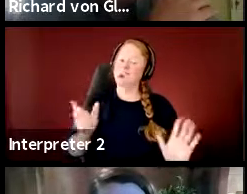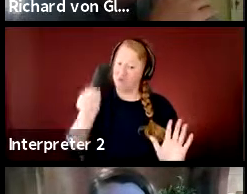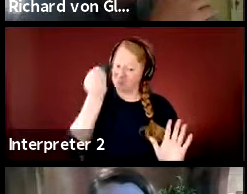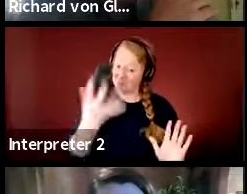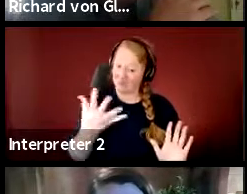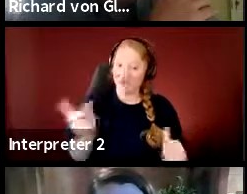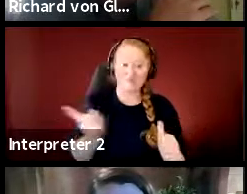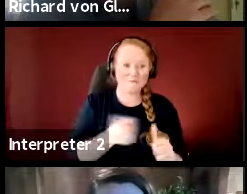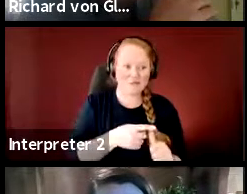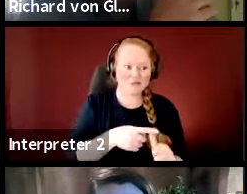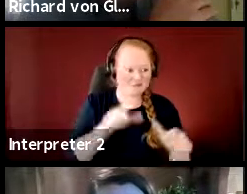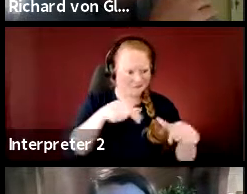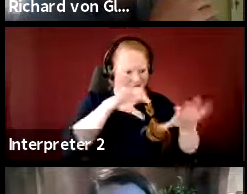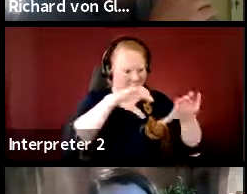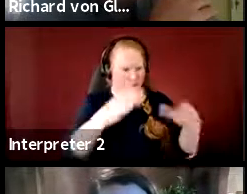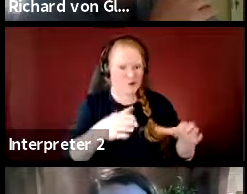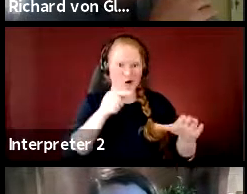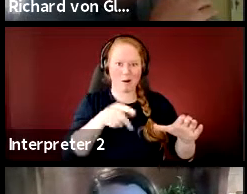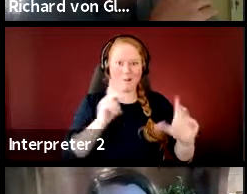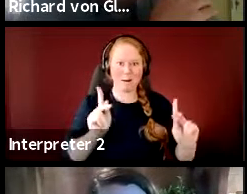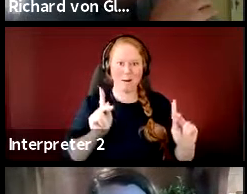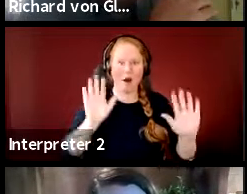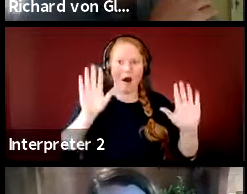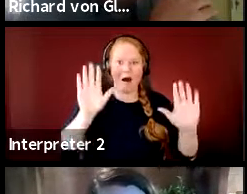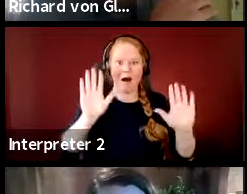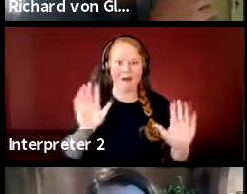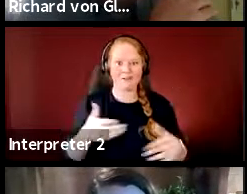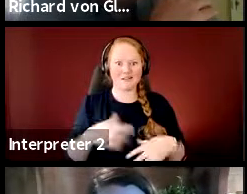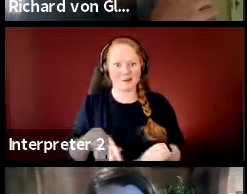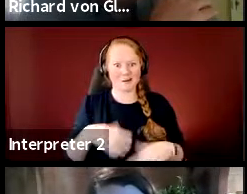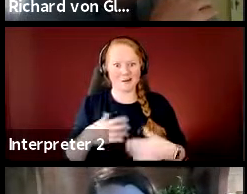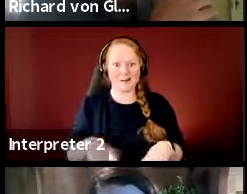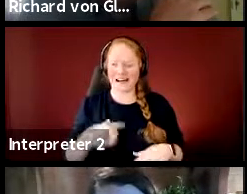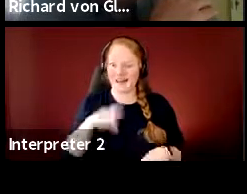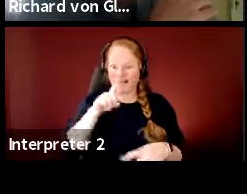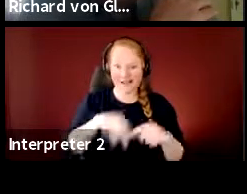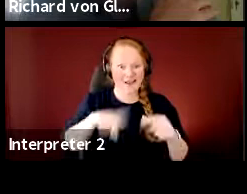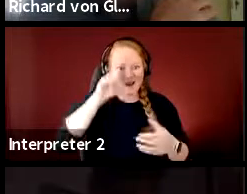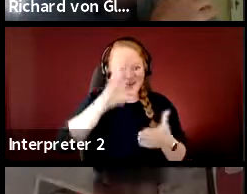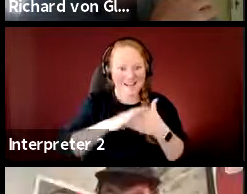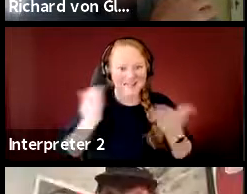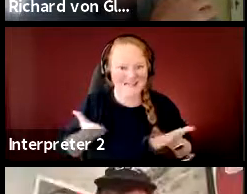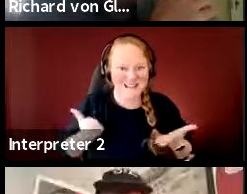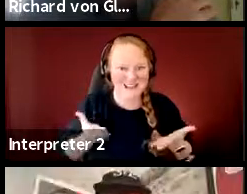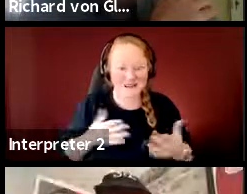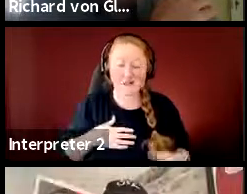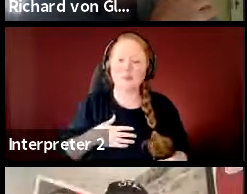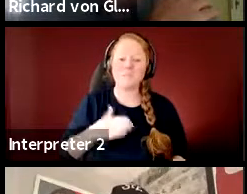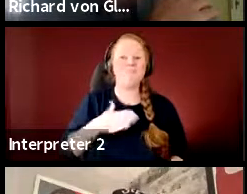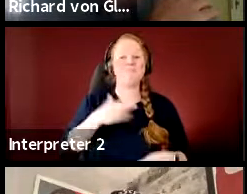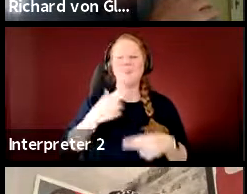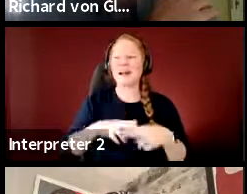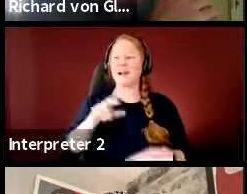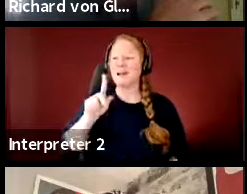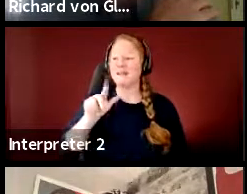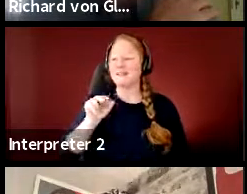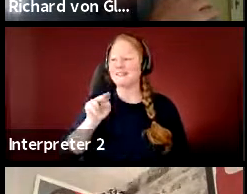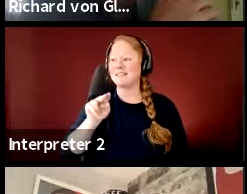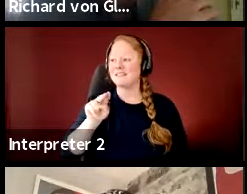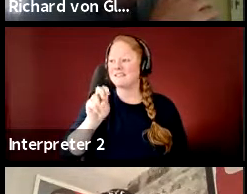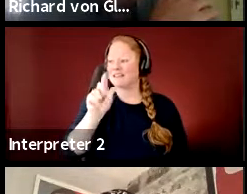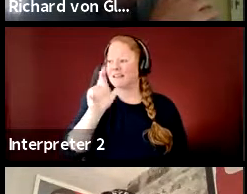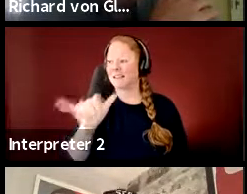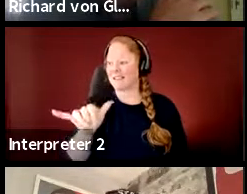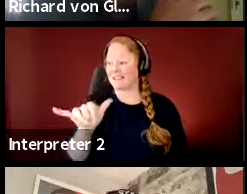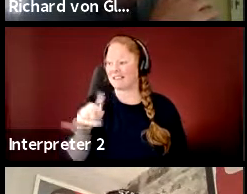My name is Lindsay Noblat. First of all, I want to thank Mayor Jones the Board of Aldermen for the opportunity to speak, and